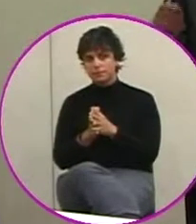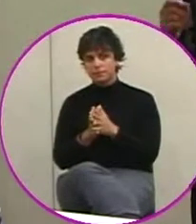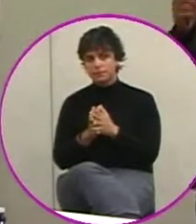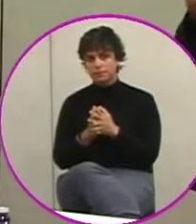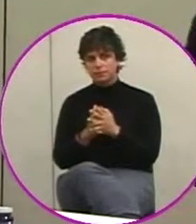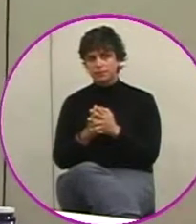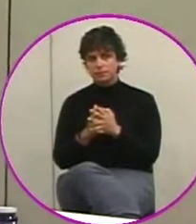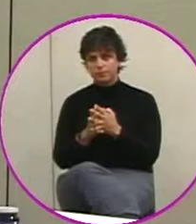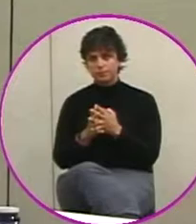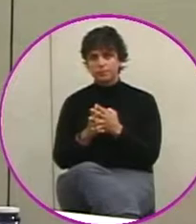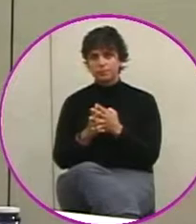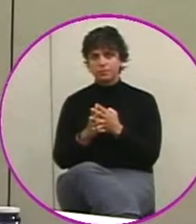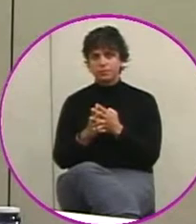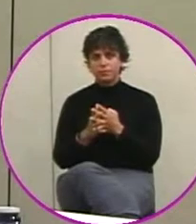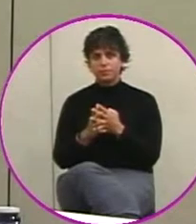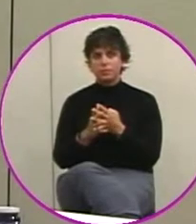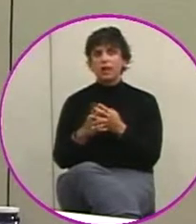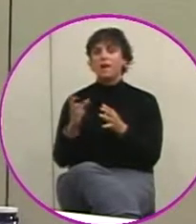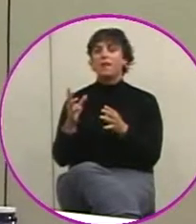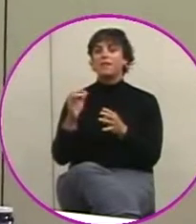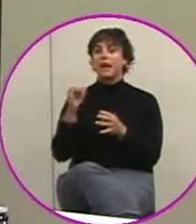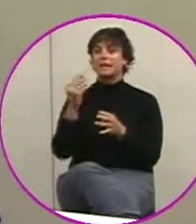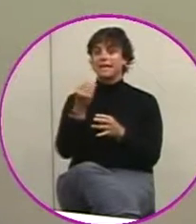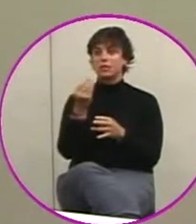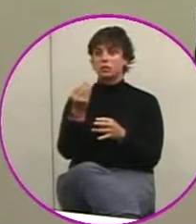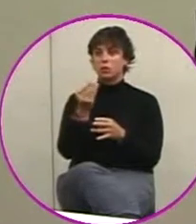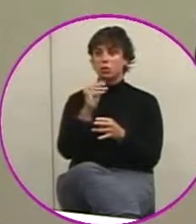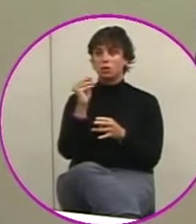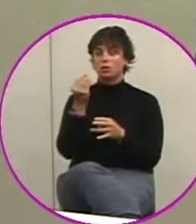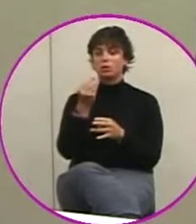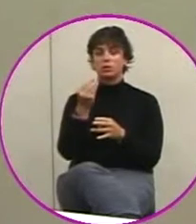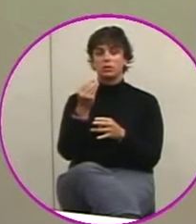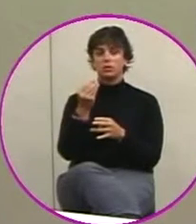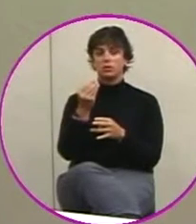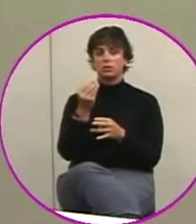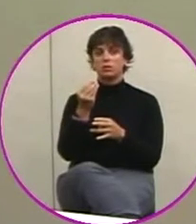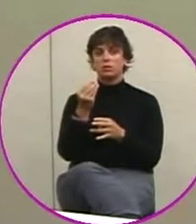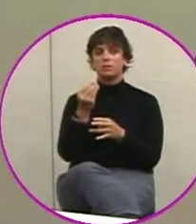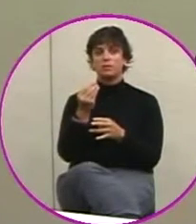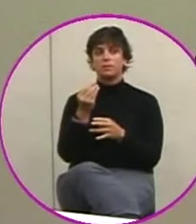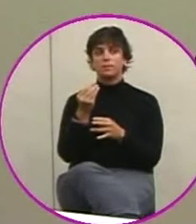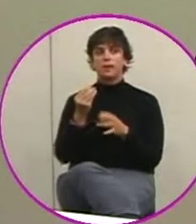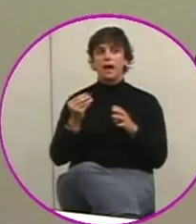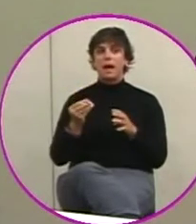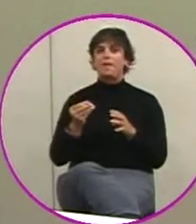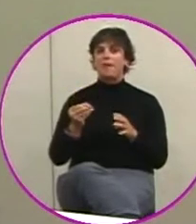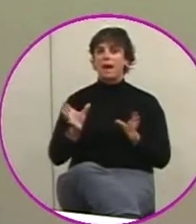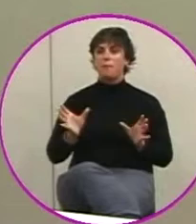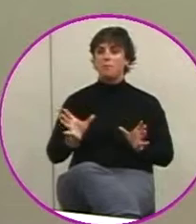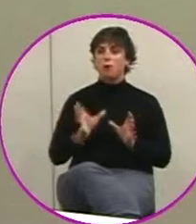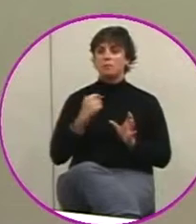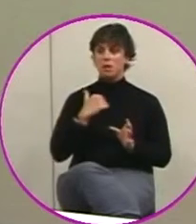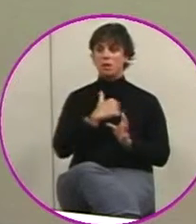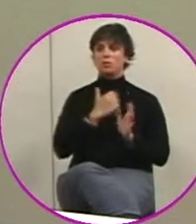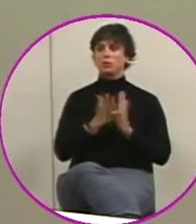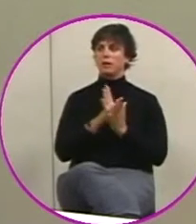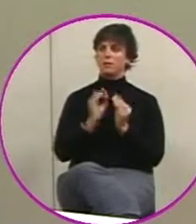One of the things that a tangible does is it prompts us to be more positive, number